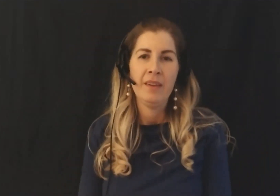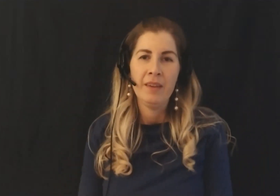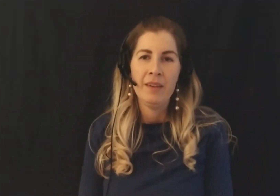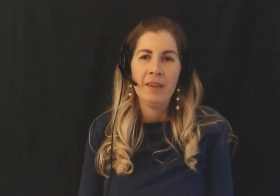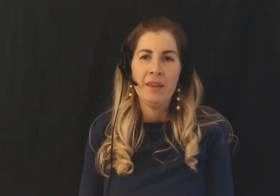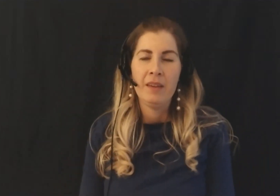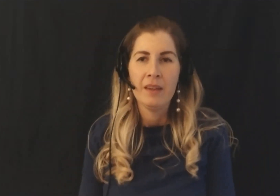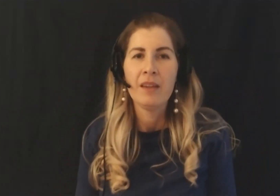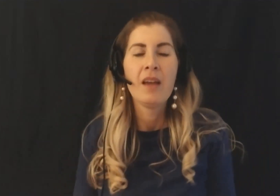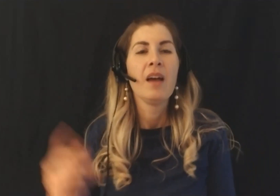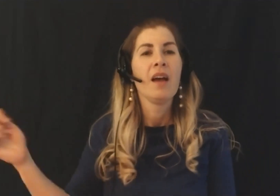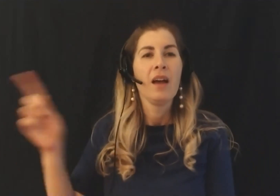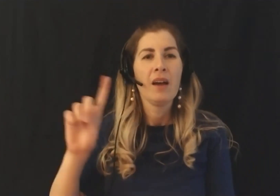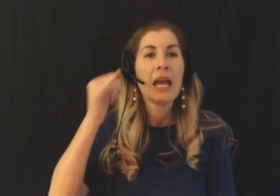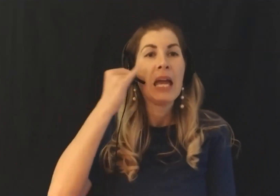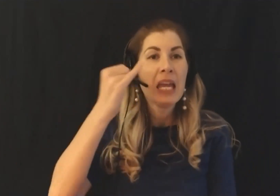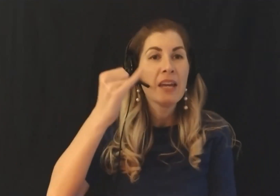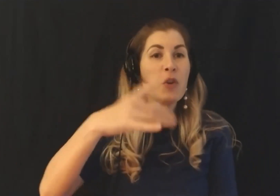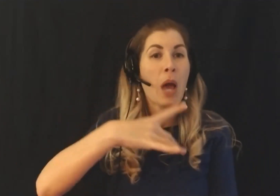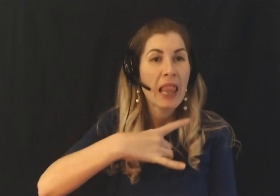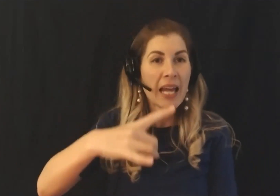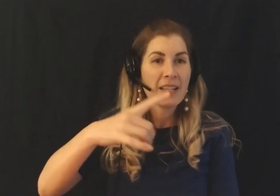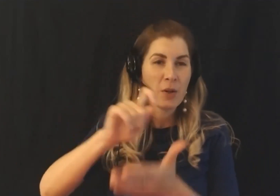The room if you like to write.